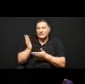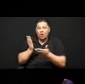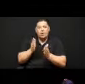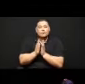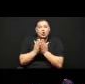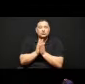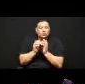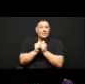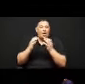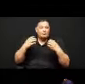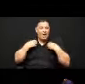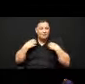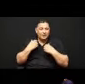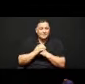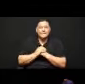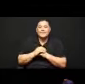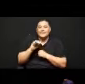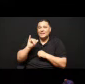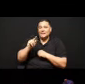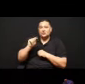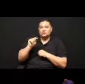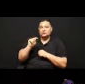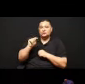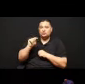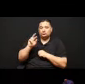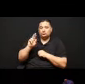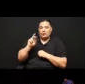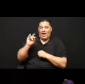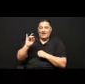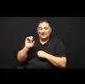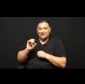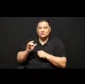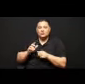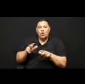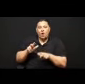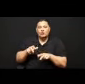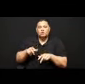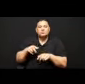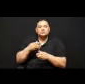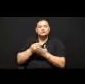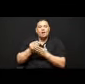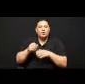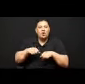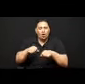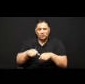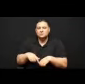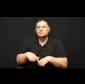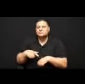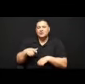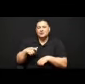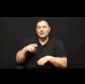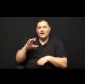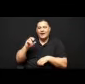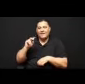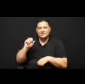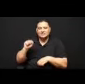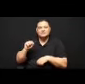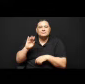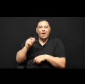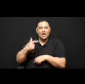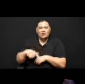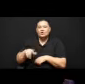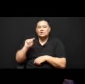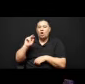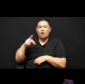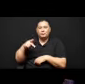shopping carts in one, a box and canvas bag. Tarp covered a bright blue with no person rooted to